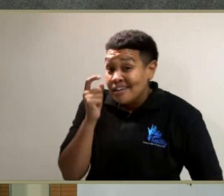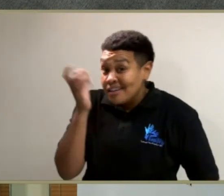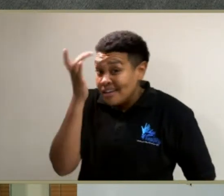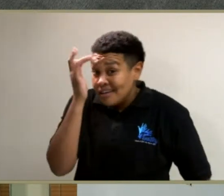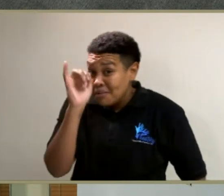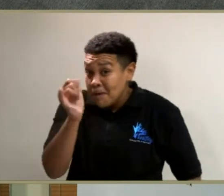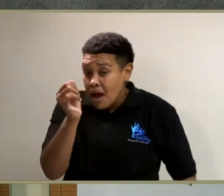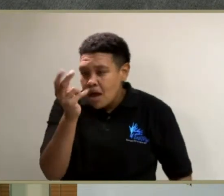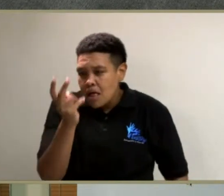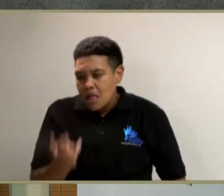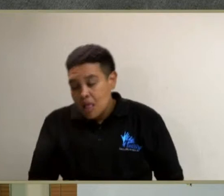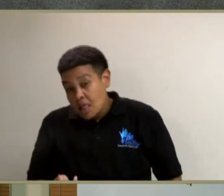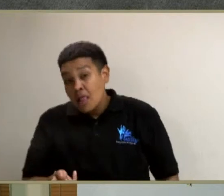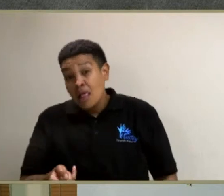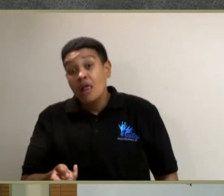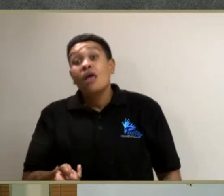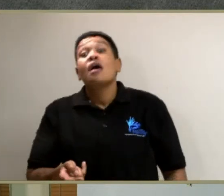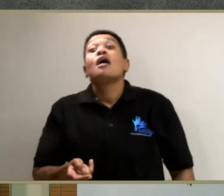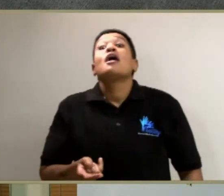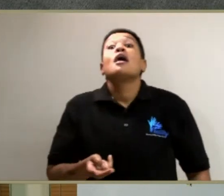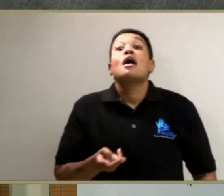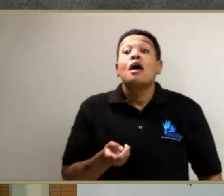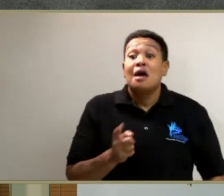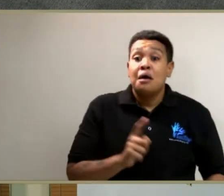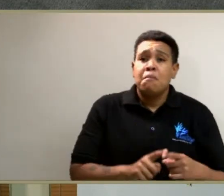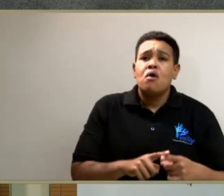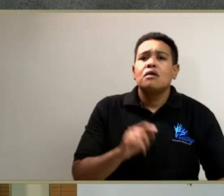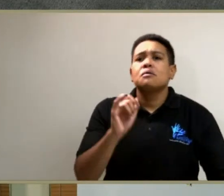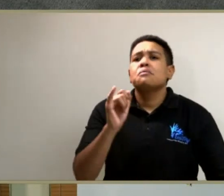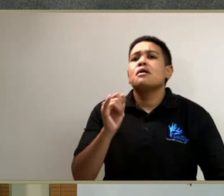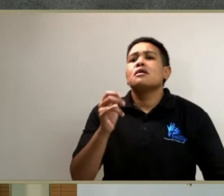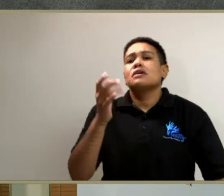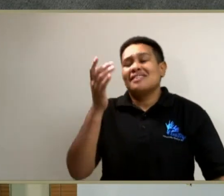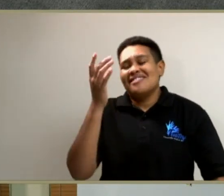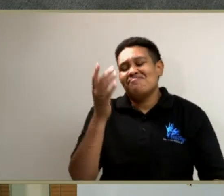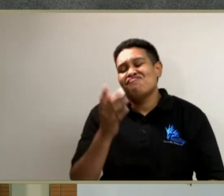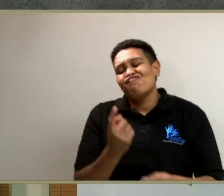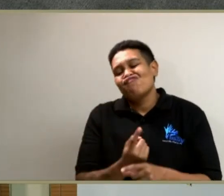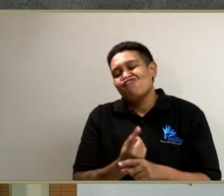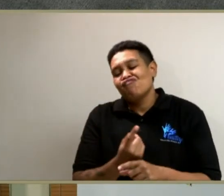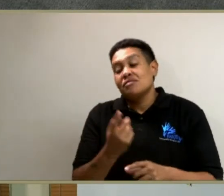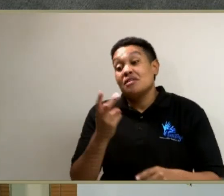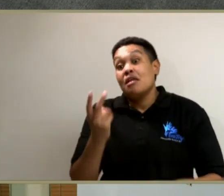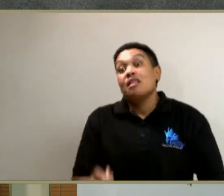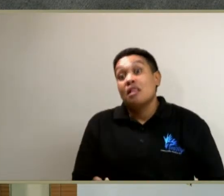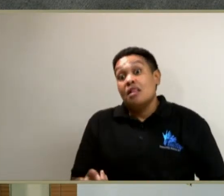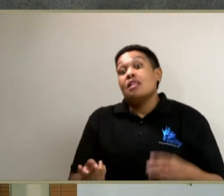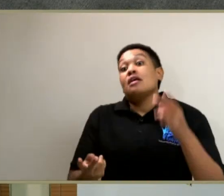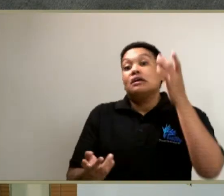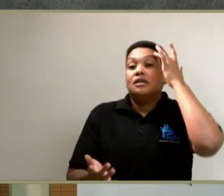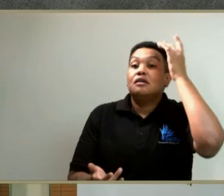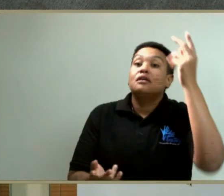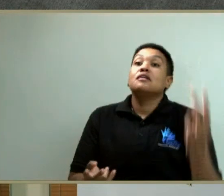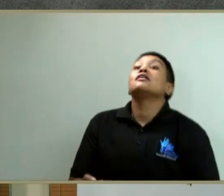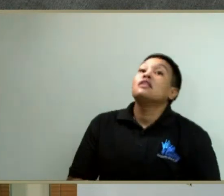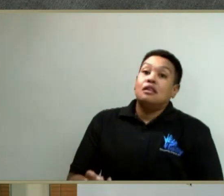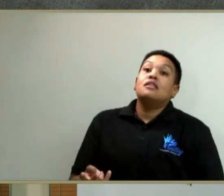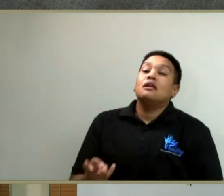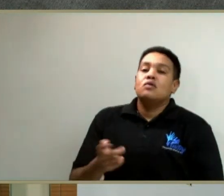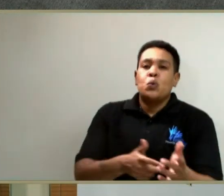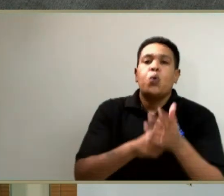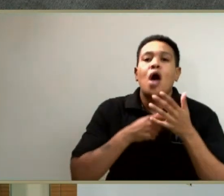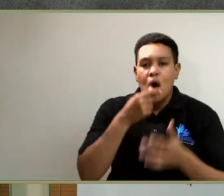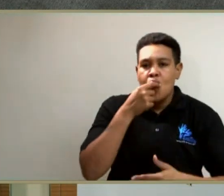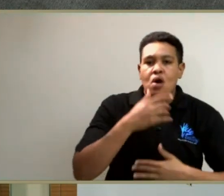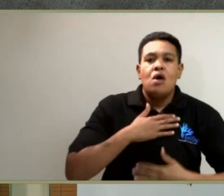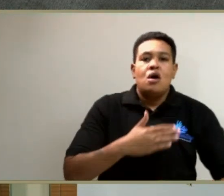and the critically ill persons, these are the persons that are going to demand more oxygen. And as these numbers increase,